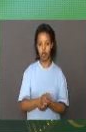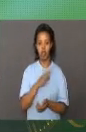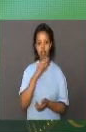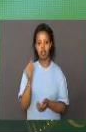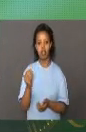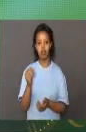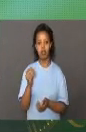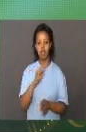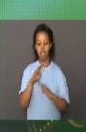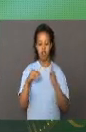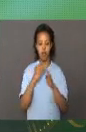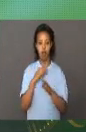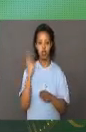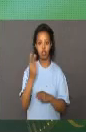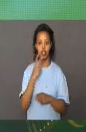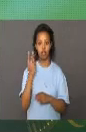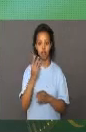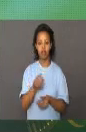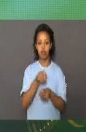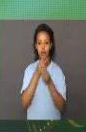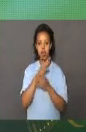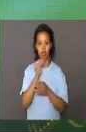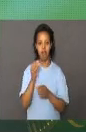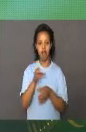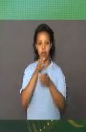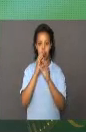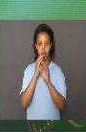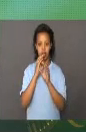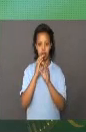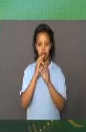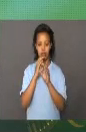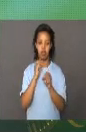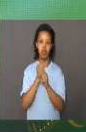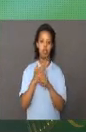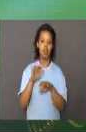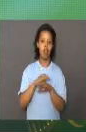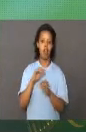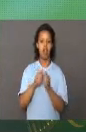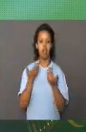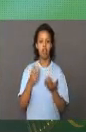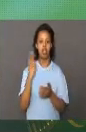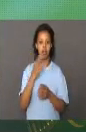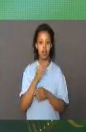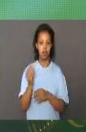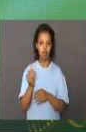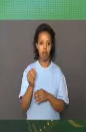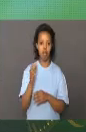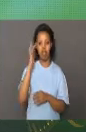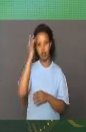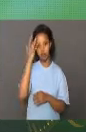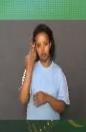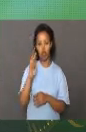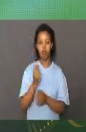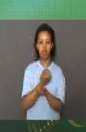role of biology in food production, health and disease, conservation,